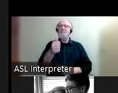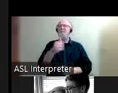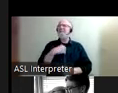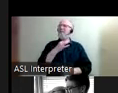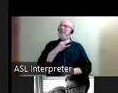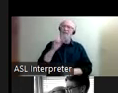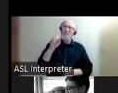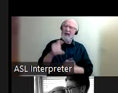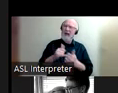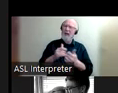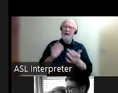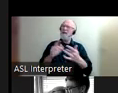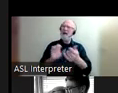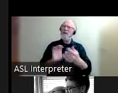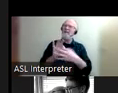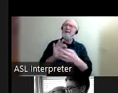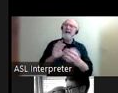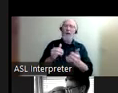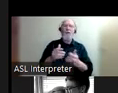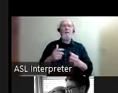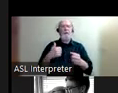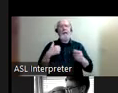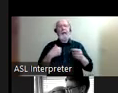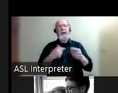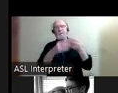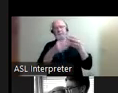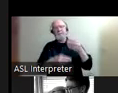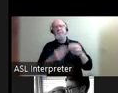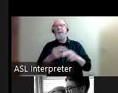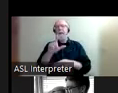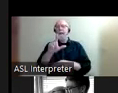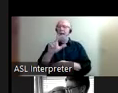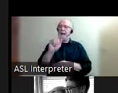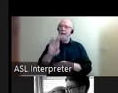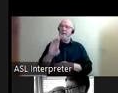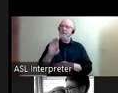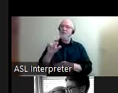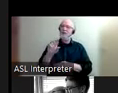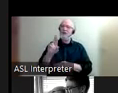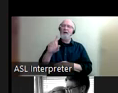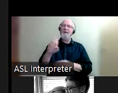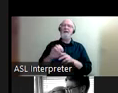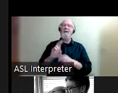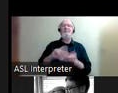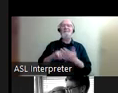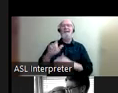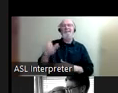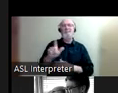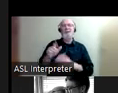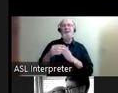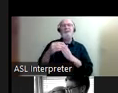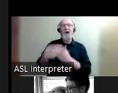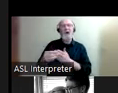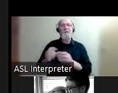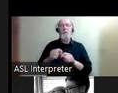online resources, we do have a great LibGuides website. So you're able to click